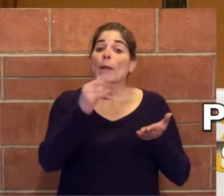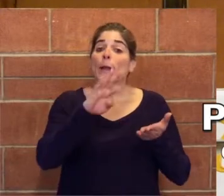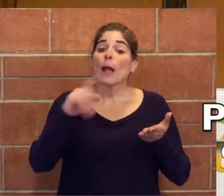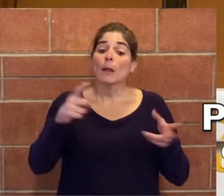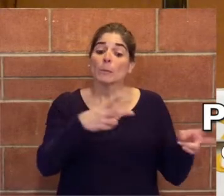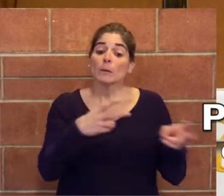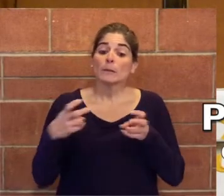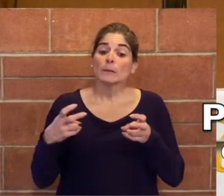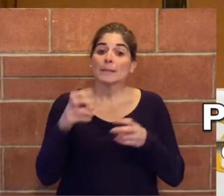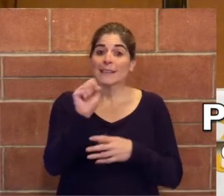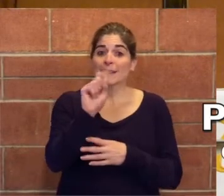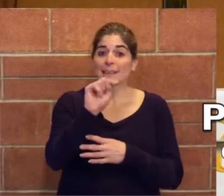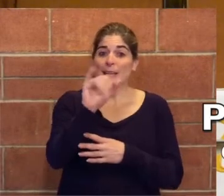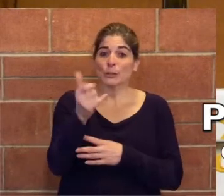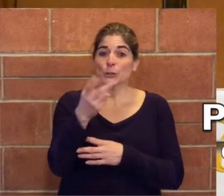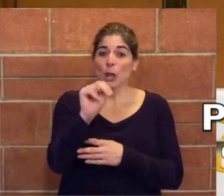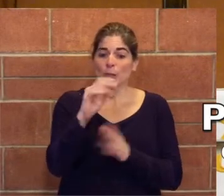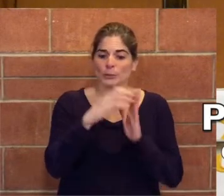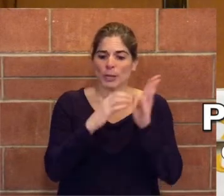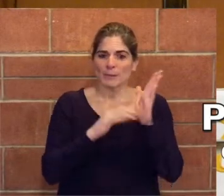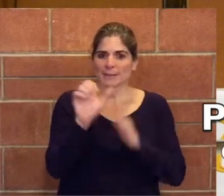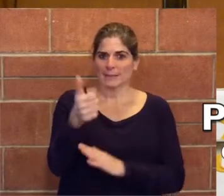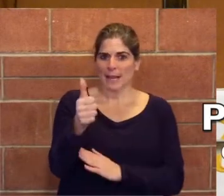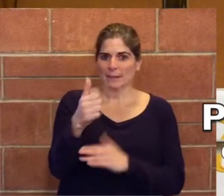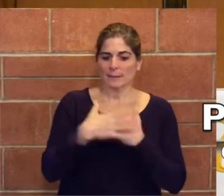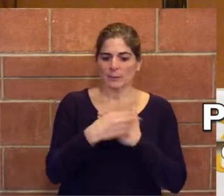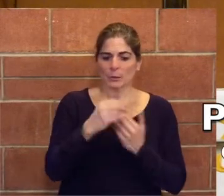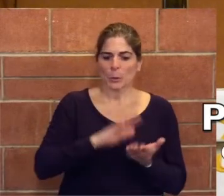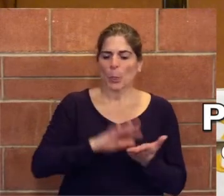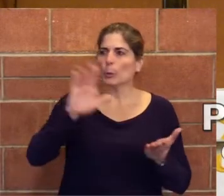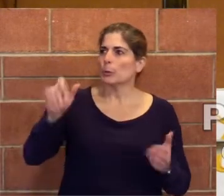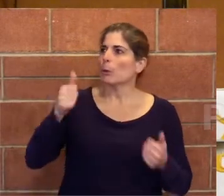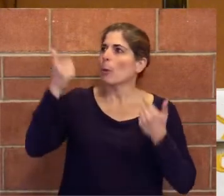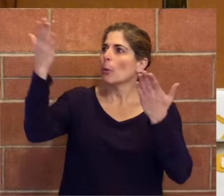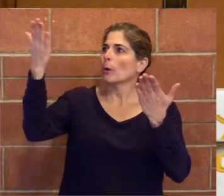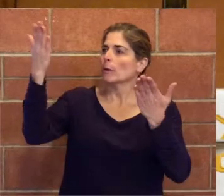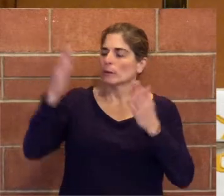The Holy Gospel according to St. John, the 10th chapter.